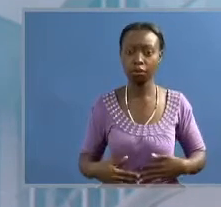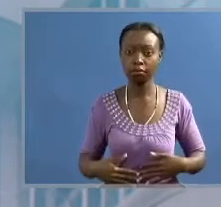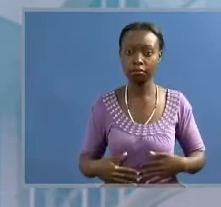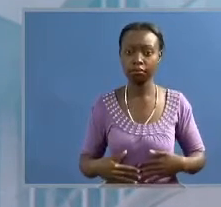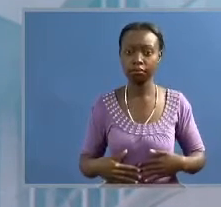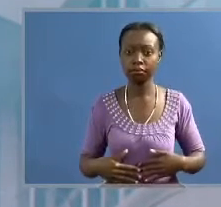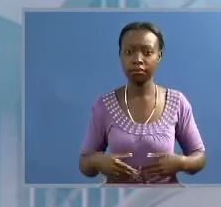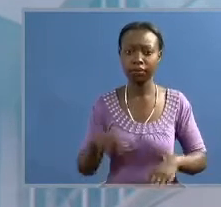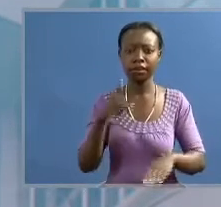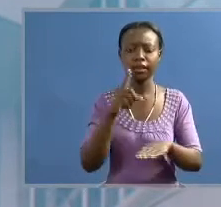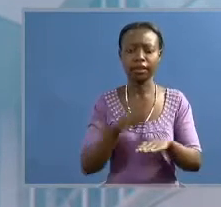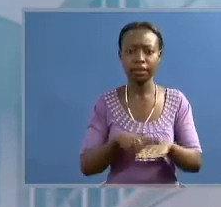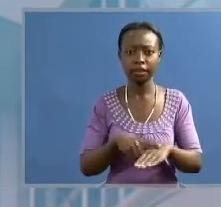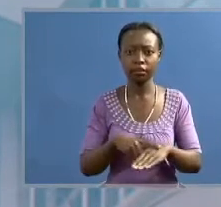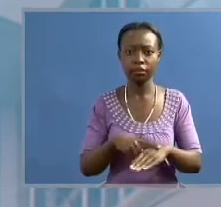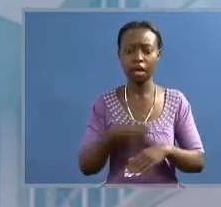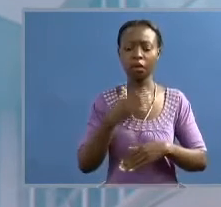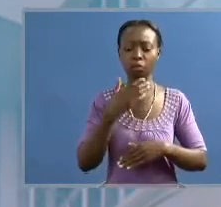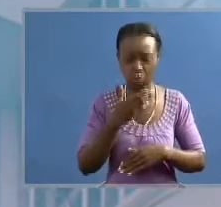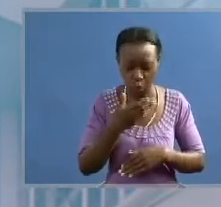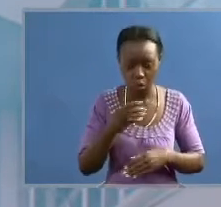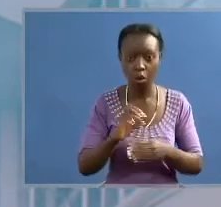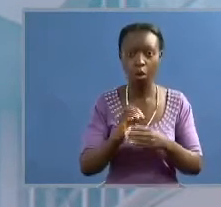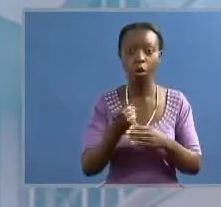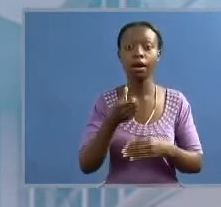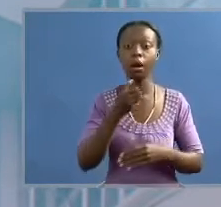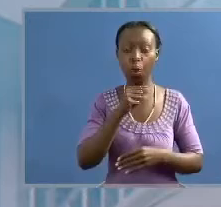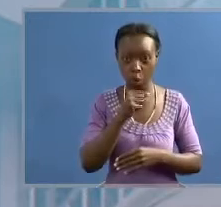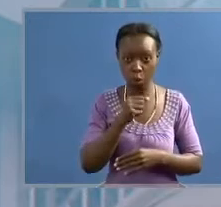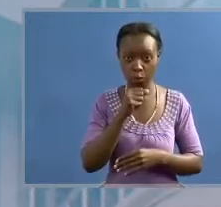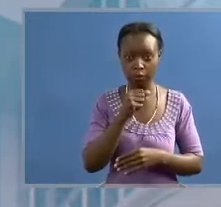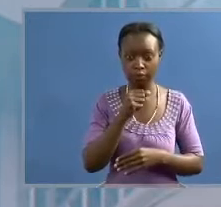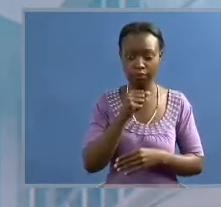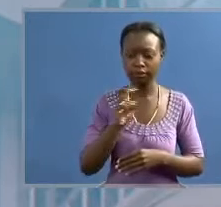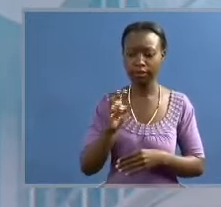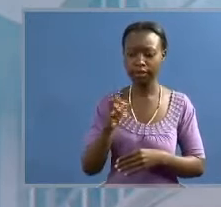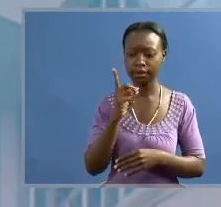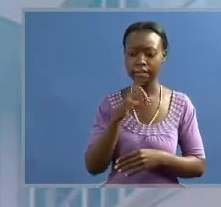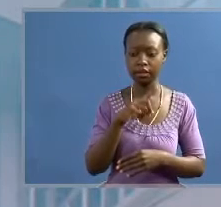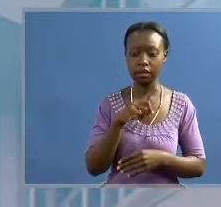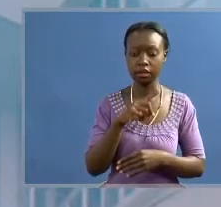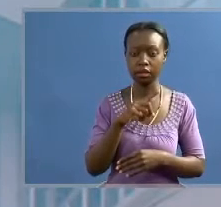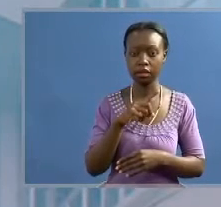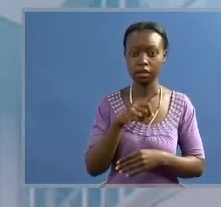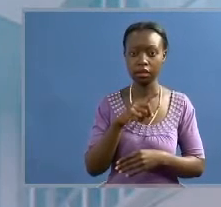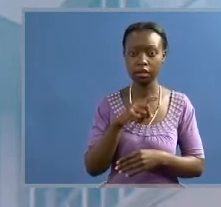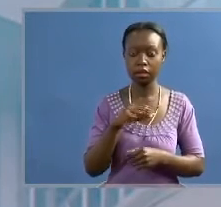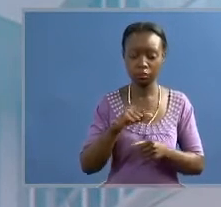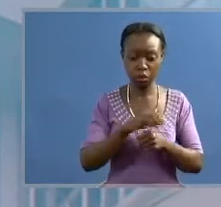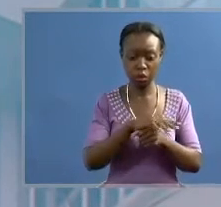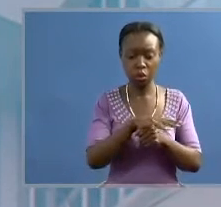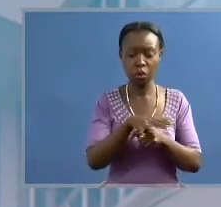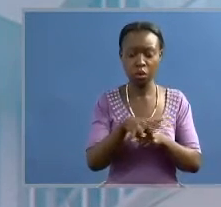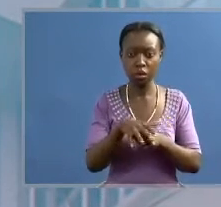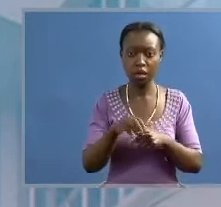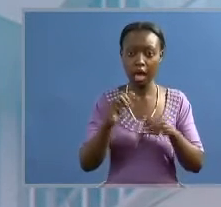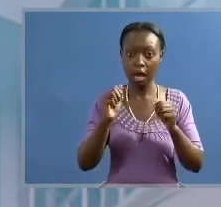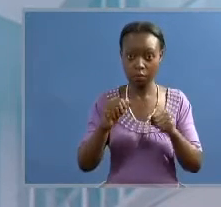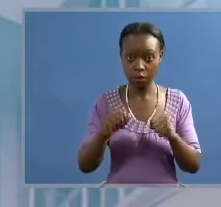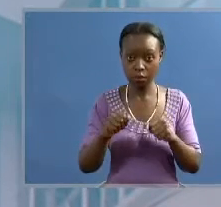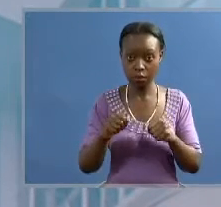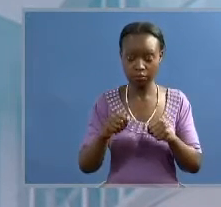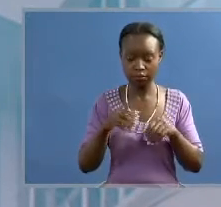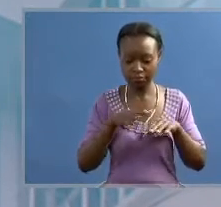person sneezes or when a person coughs. Right. But we have also seen that COVID-19 can also be